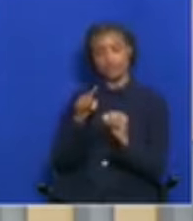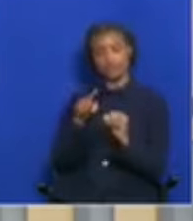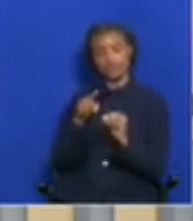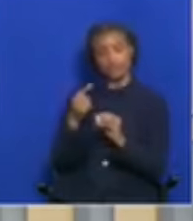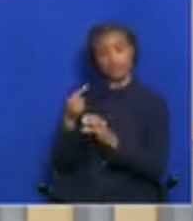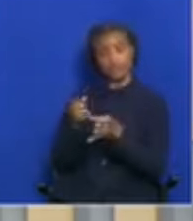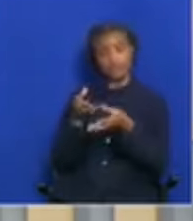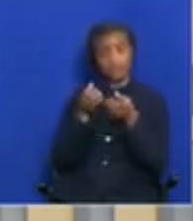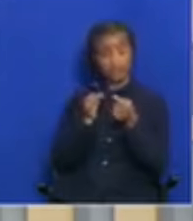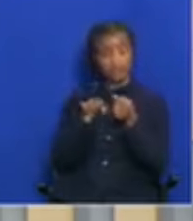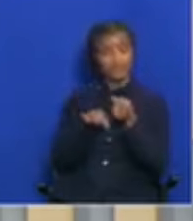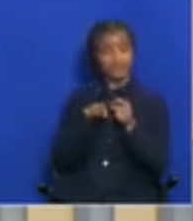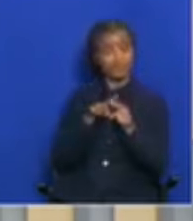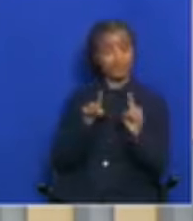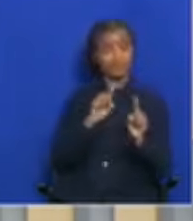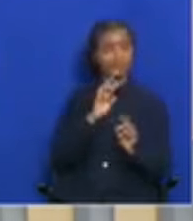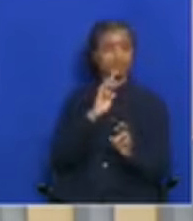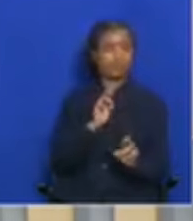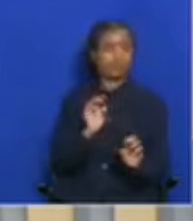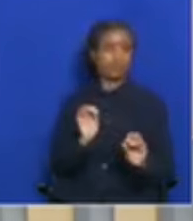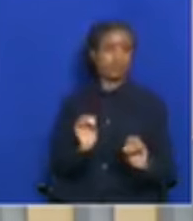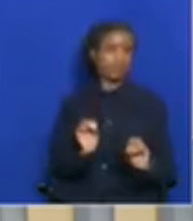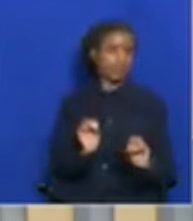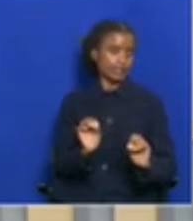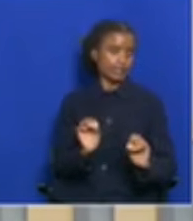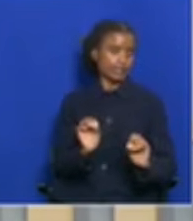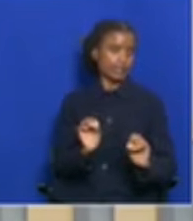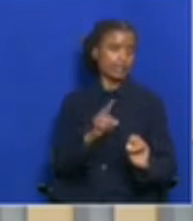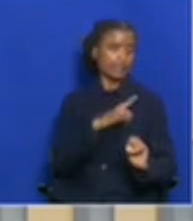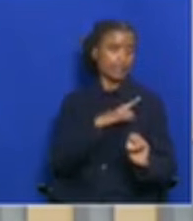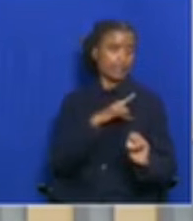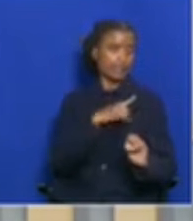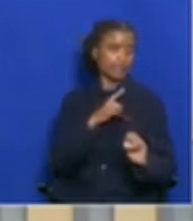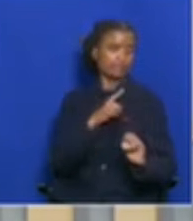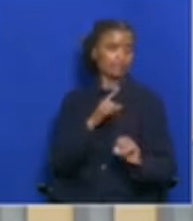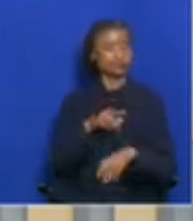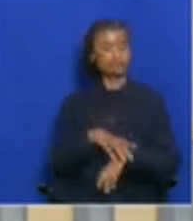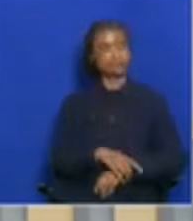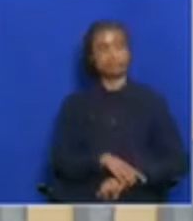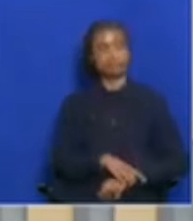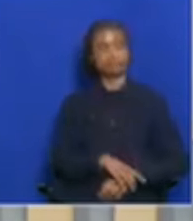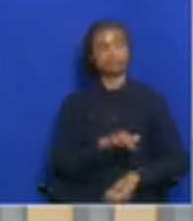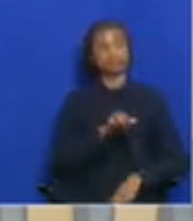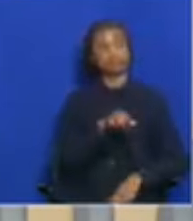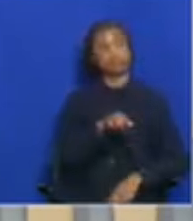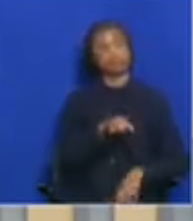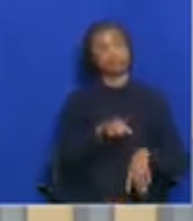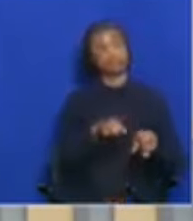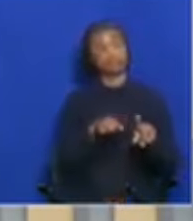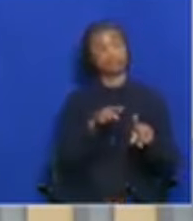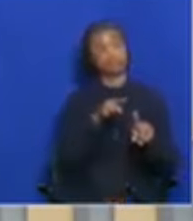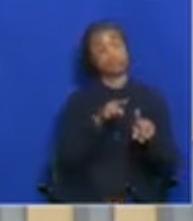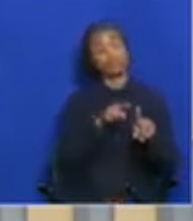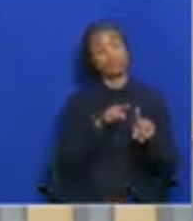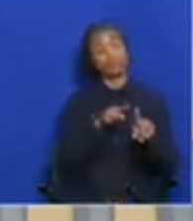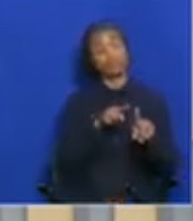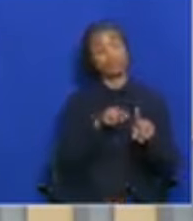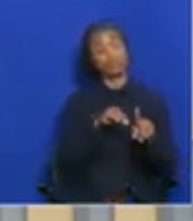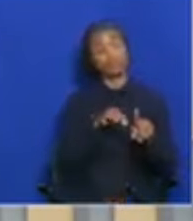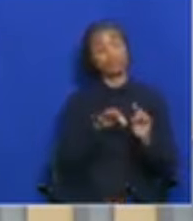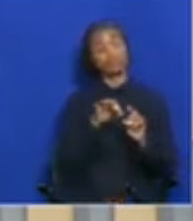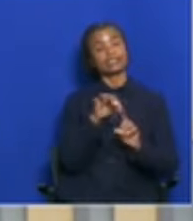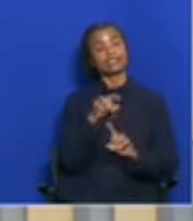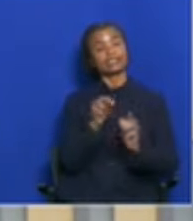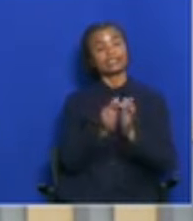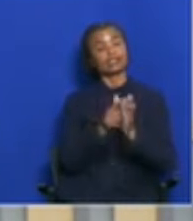If the Commissioner and Chair would note the times of Mr. Advocate Serunia's emails, it was generally towards the latter part of the